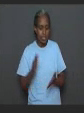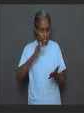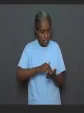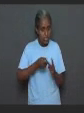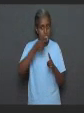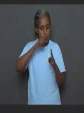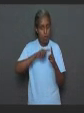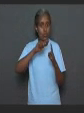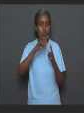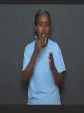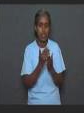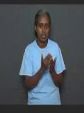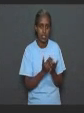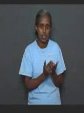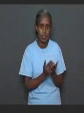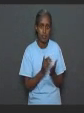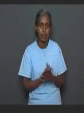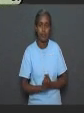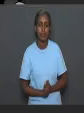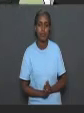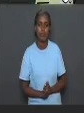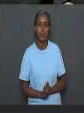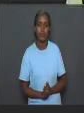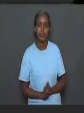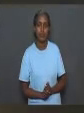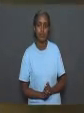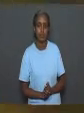Let's get back to our lesson.